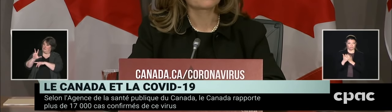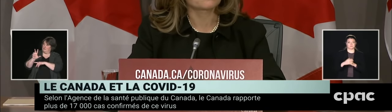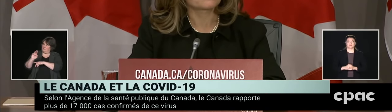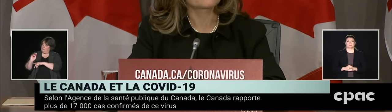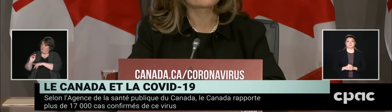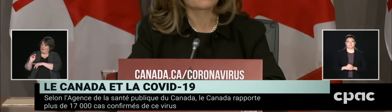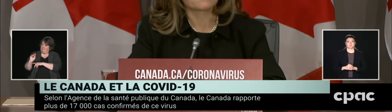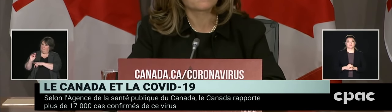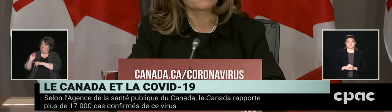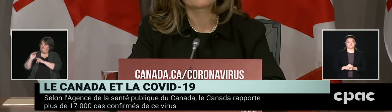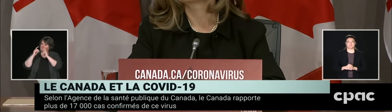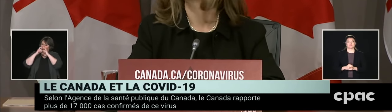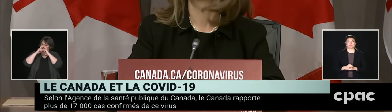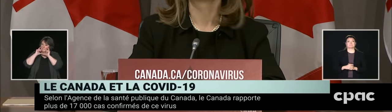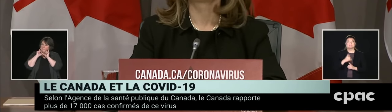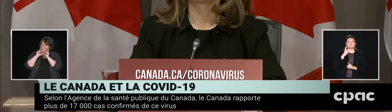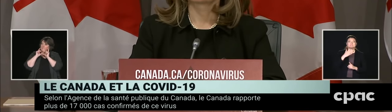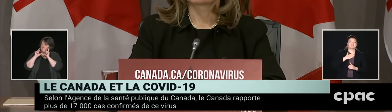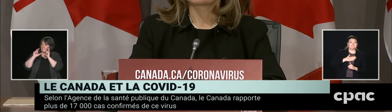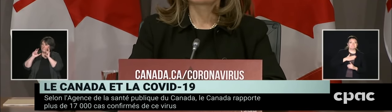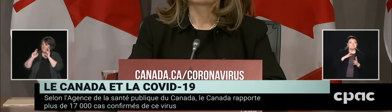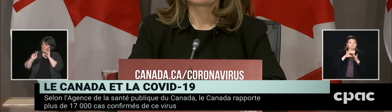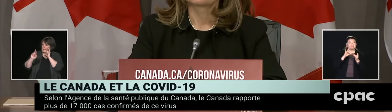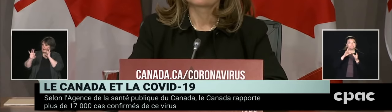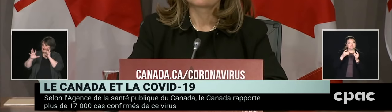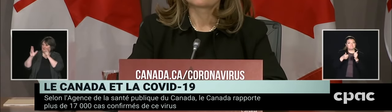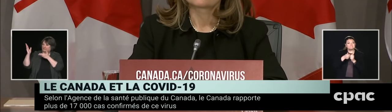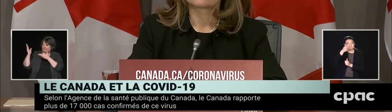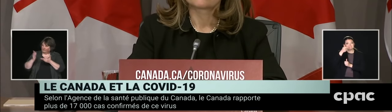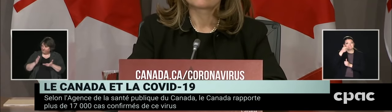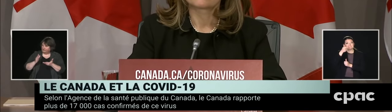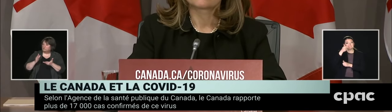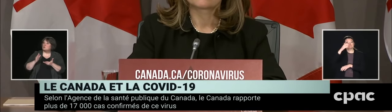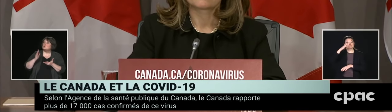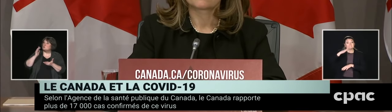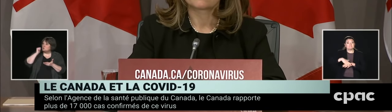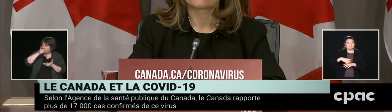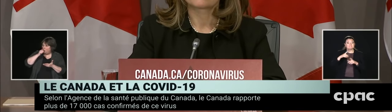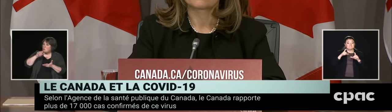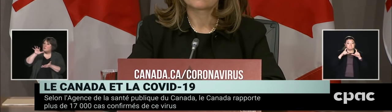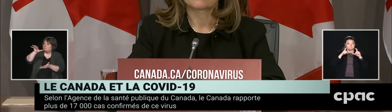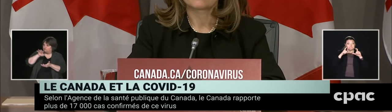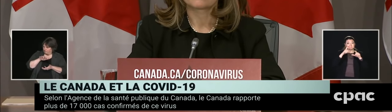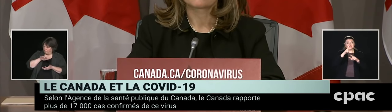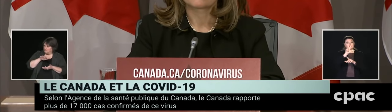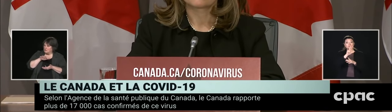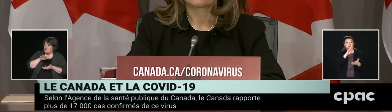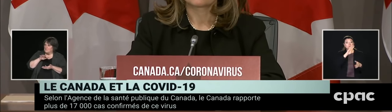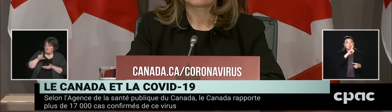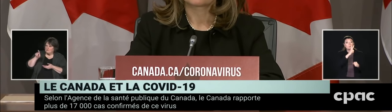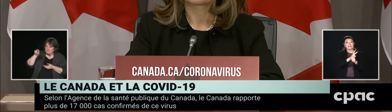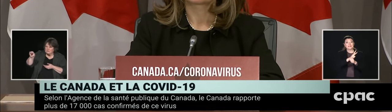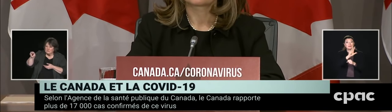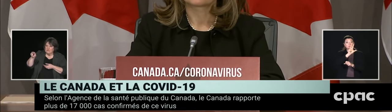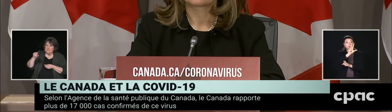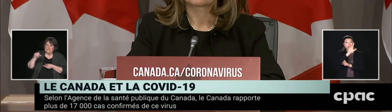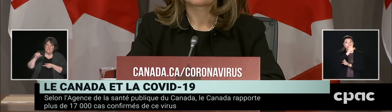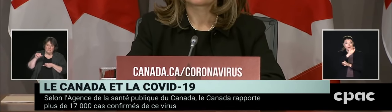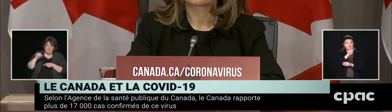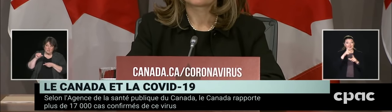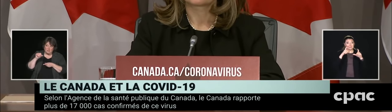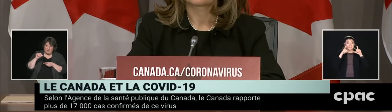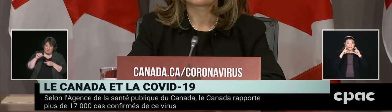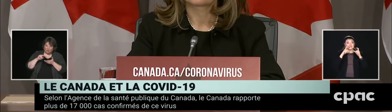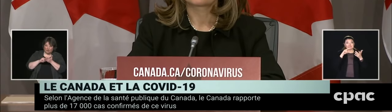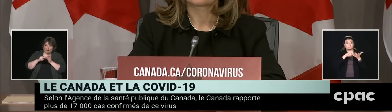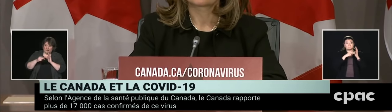masks from 3M coming in tomorrow. But I just want to be very clear, that's not to say that we have a full exemption from the White House at this